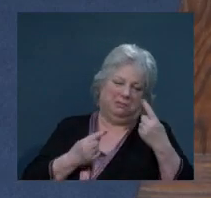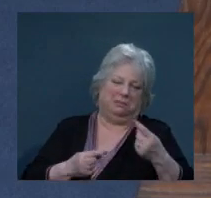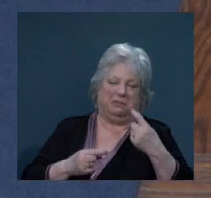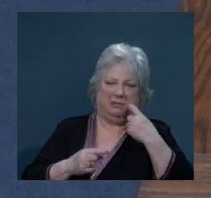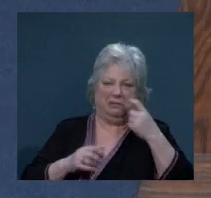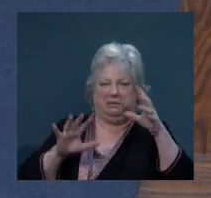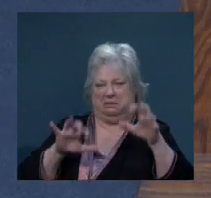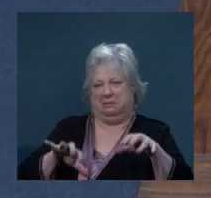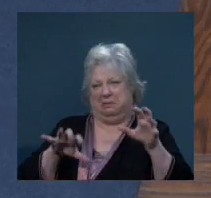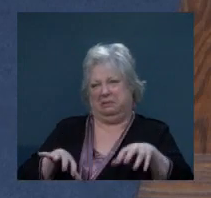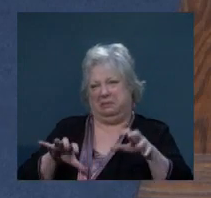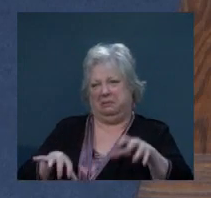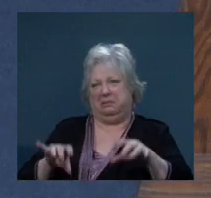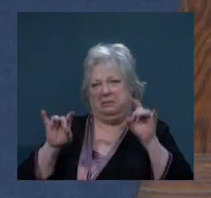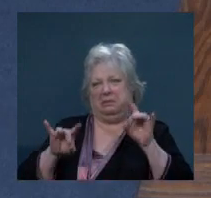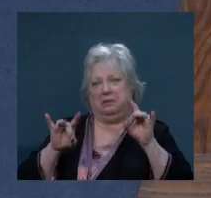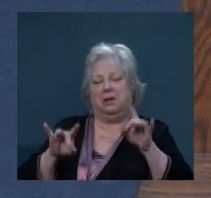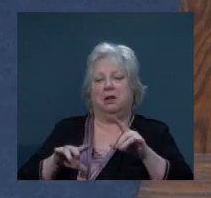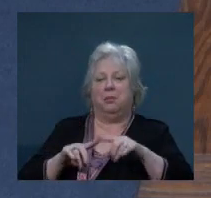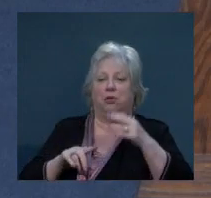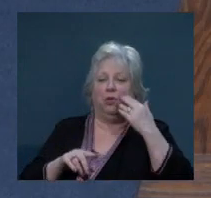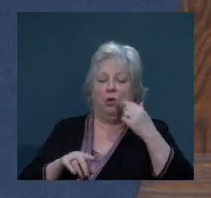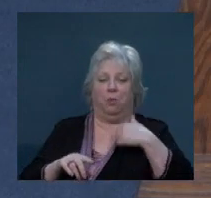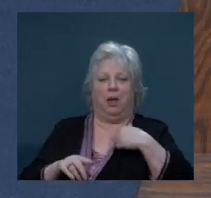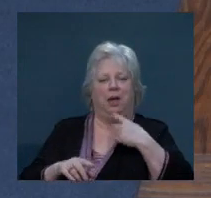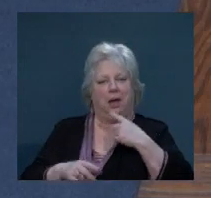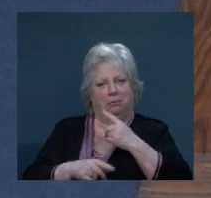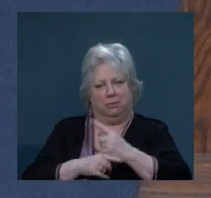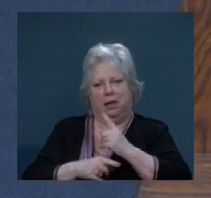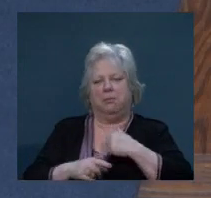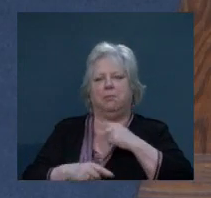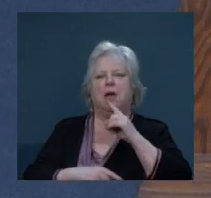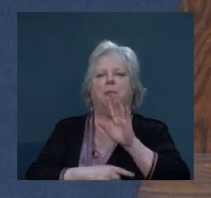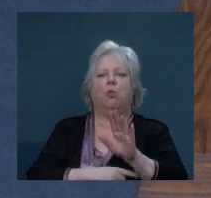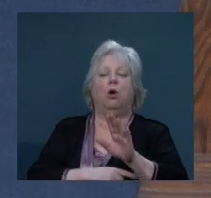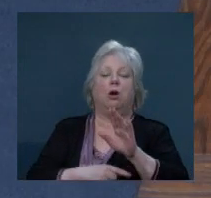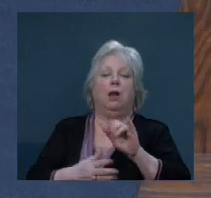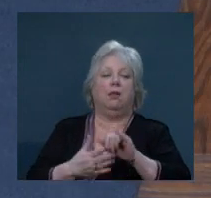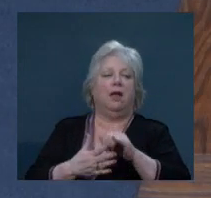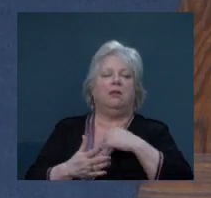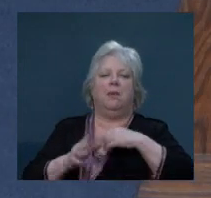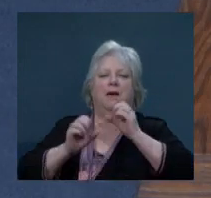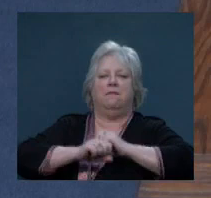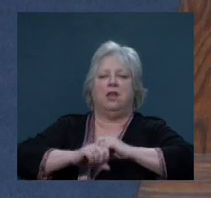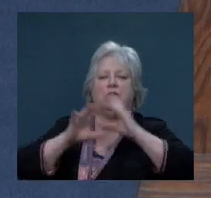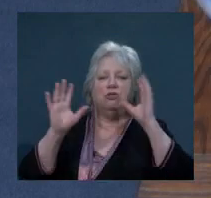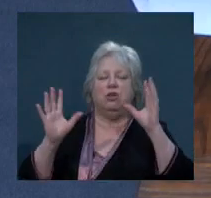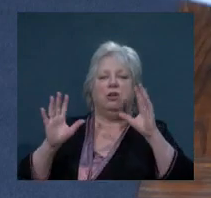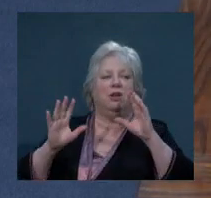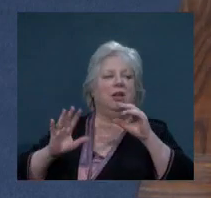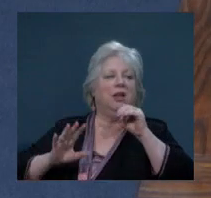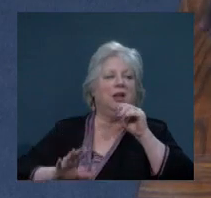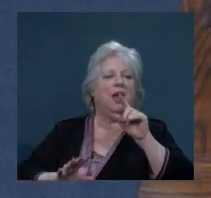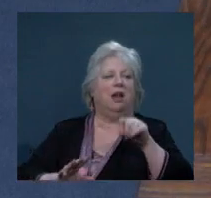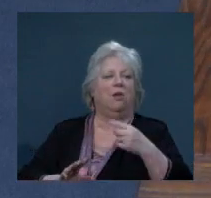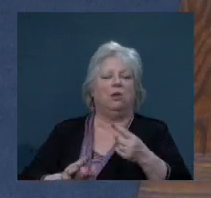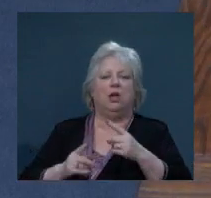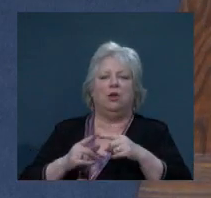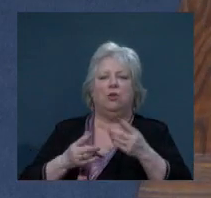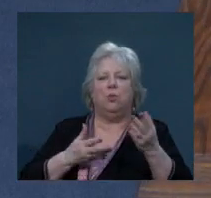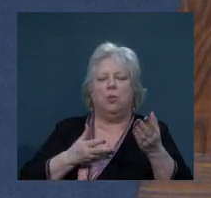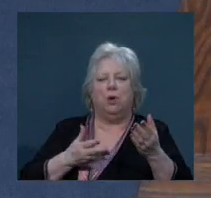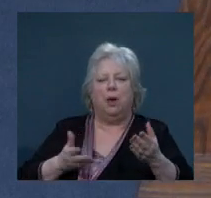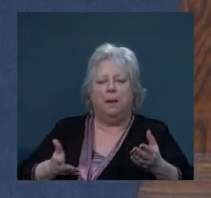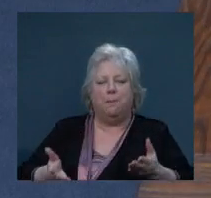just terrible. But y'all know me. I keep my word, and that is my vision to not only